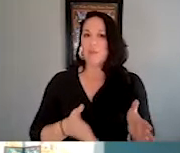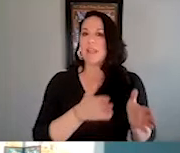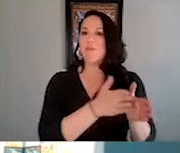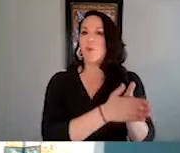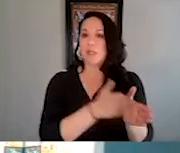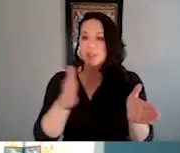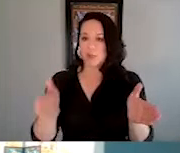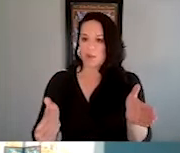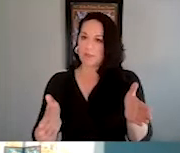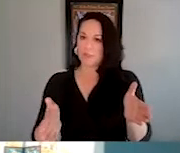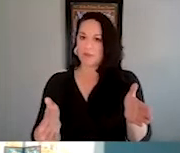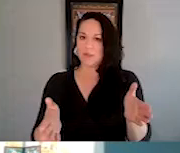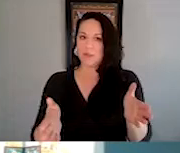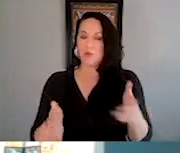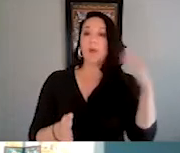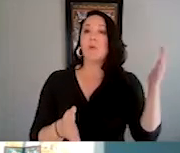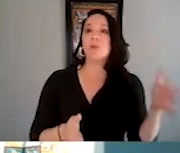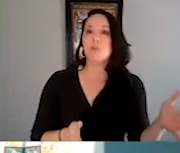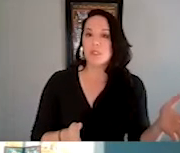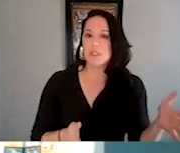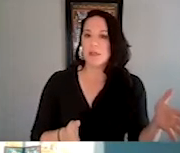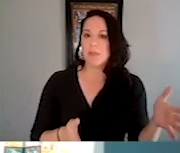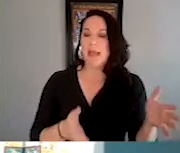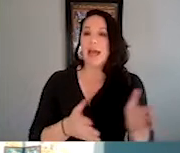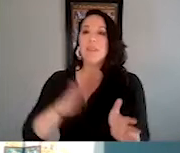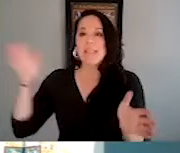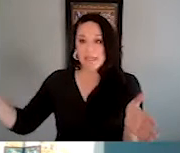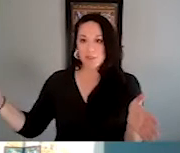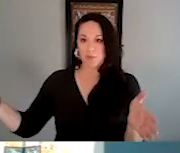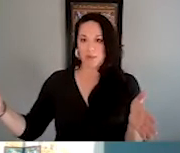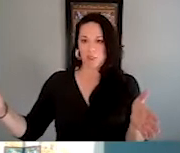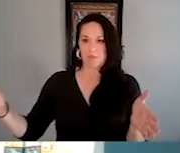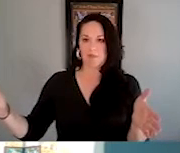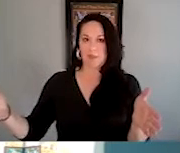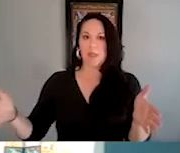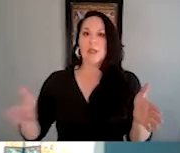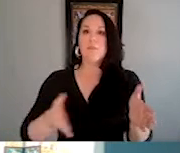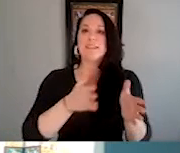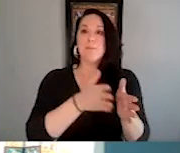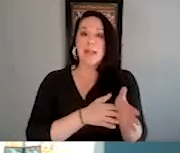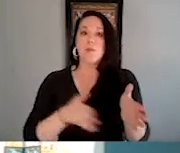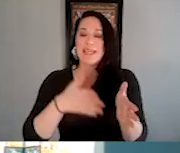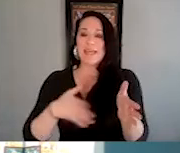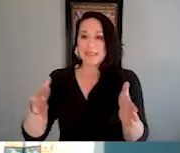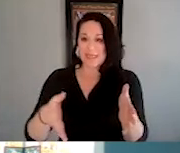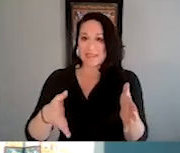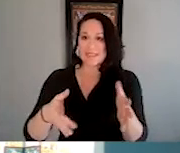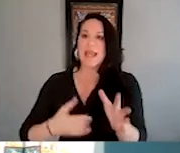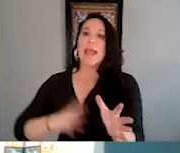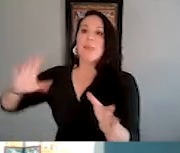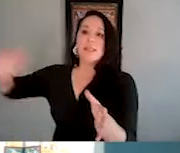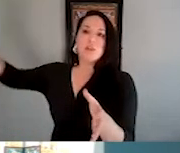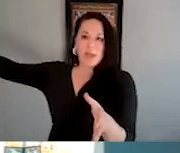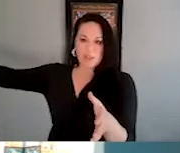And how can we take it from coordination and cooperation? Where are we with our school system? How do we take it to a partnership level? Because the better we get at